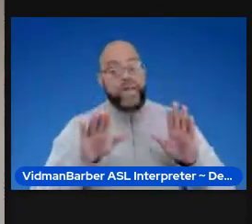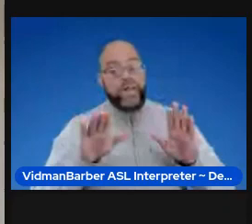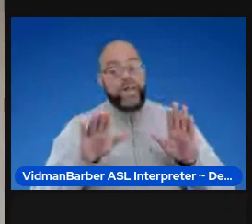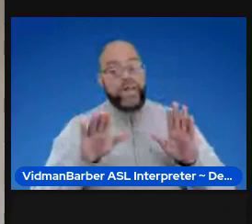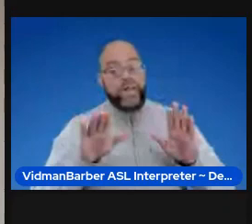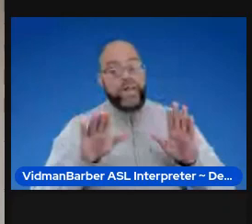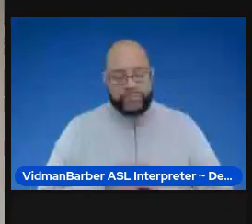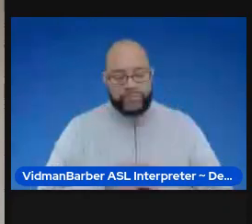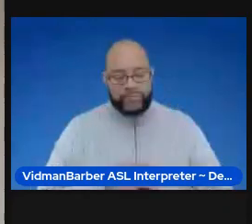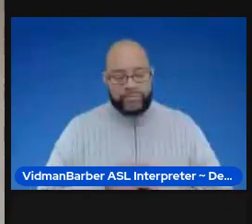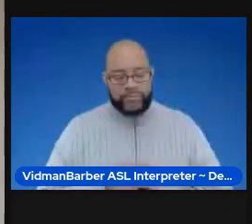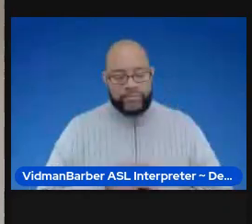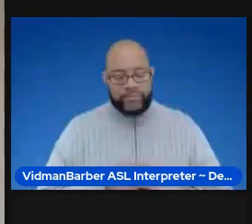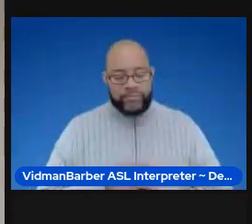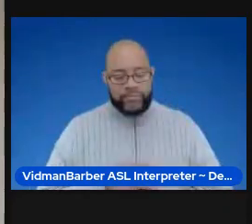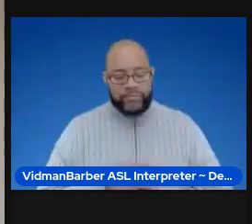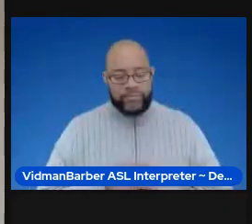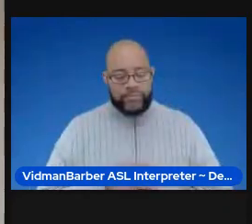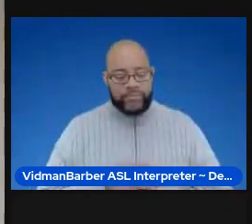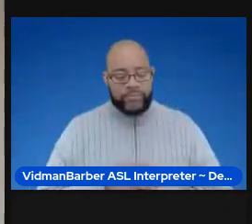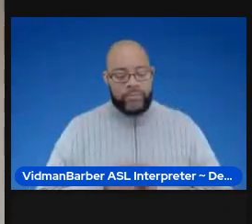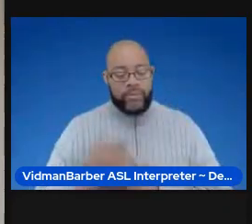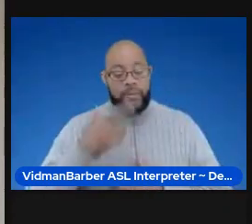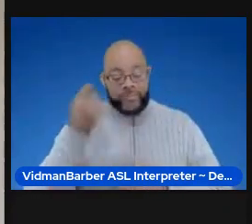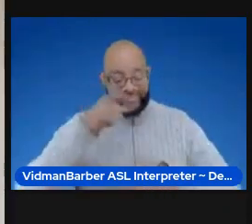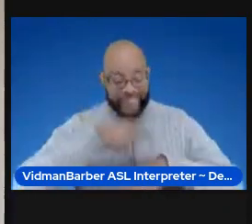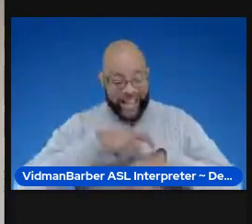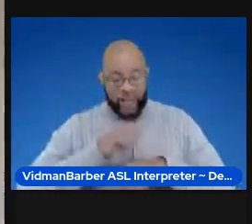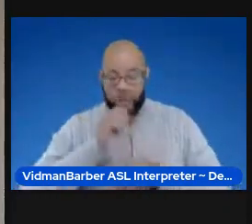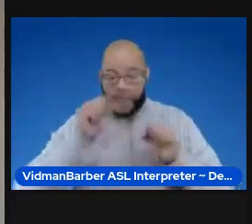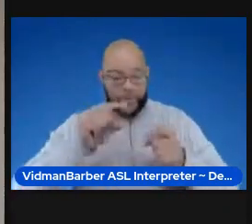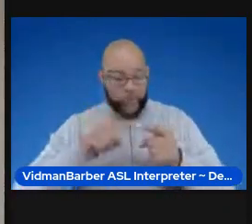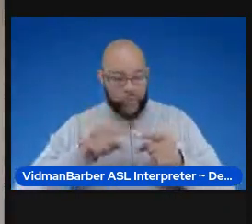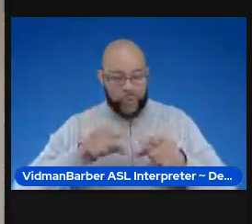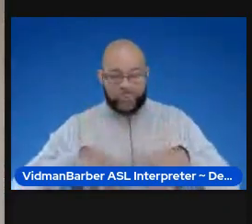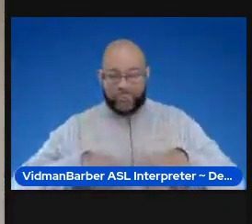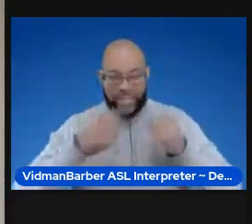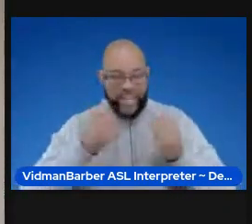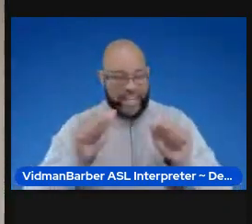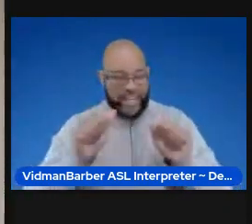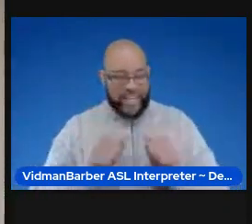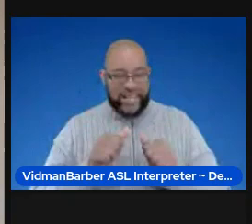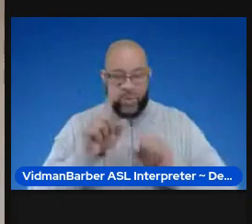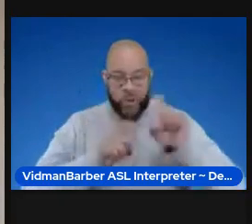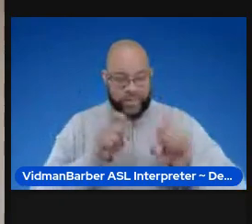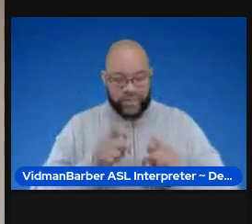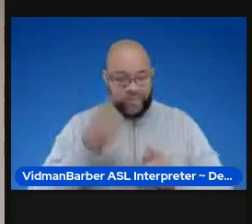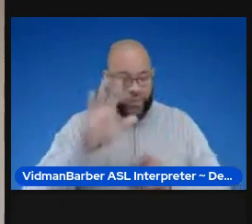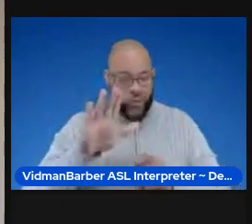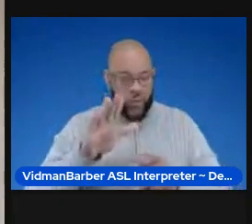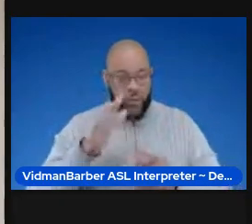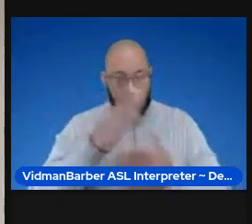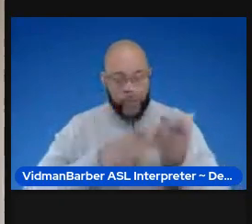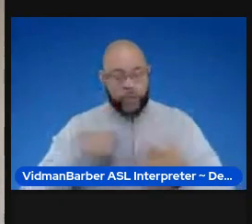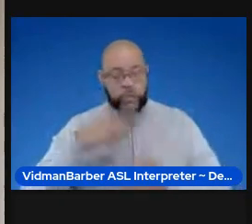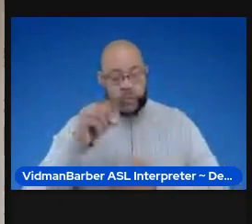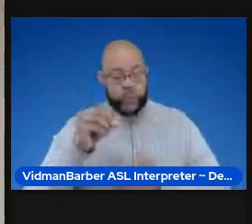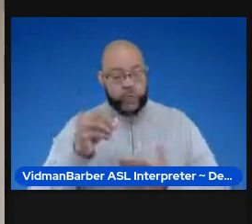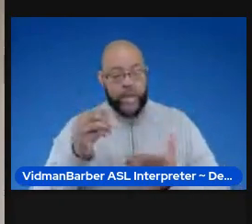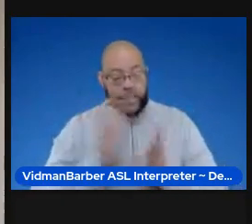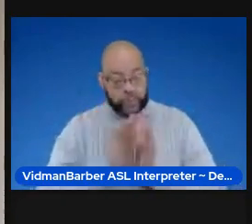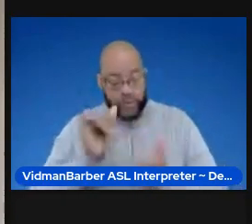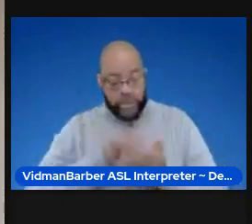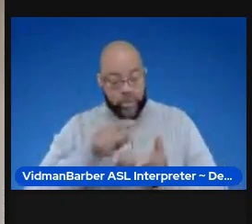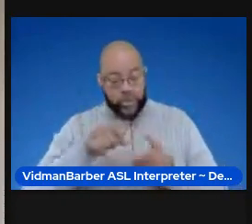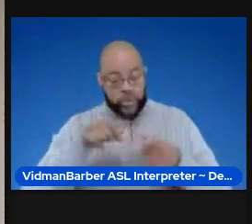be able to take any questions for your section. So we do implore you that you join the mainstream, and the other